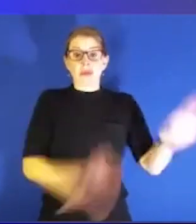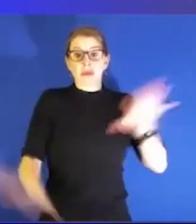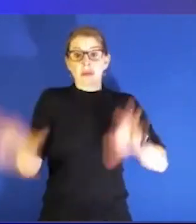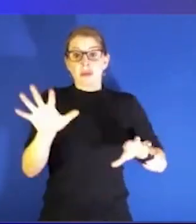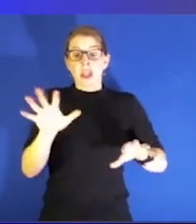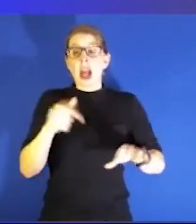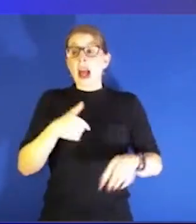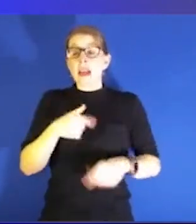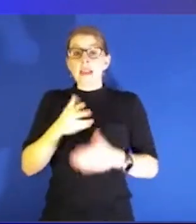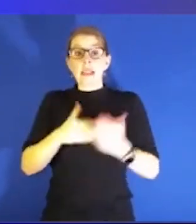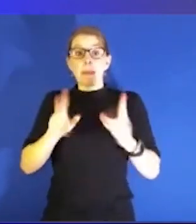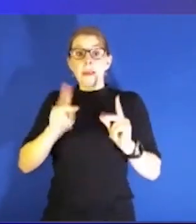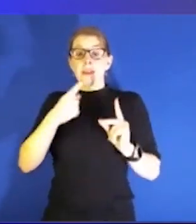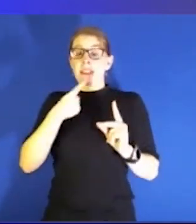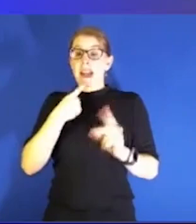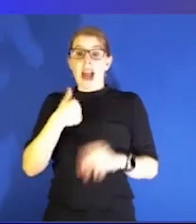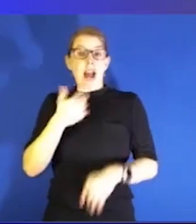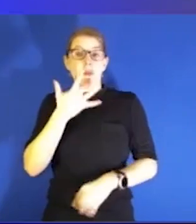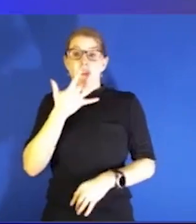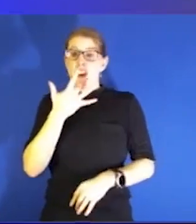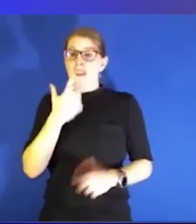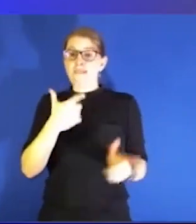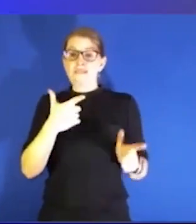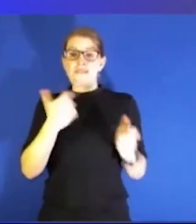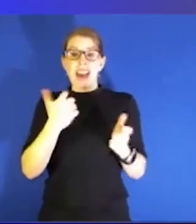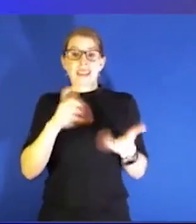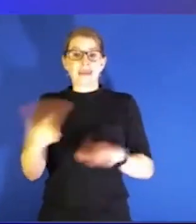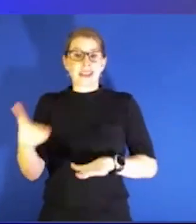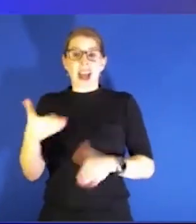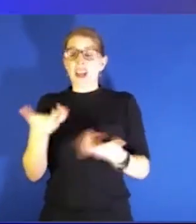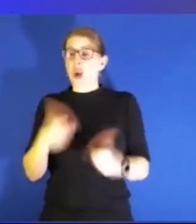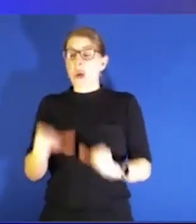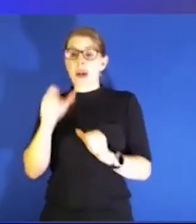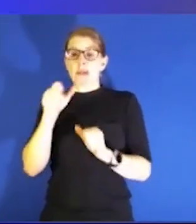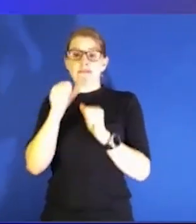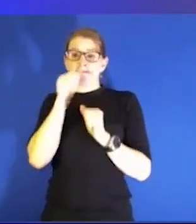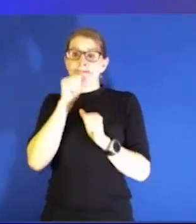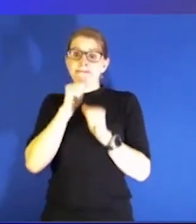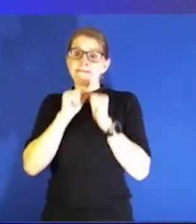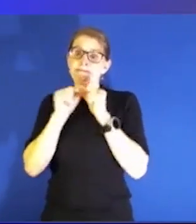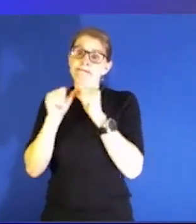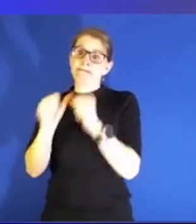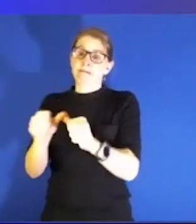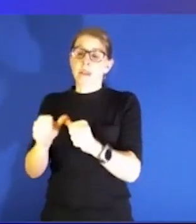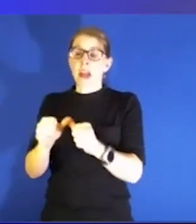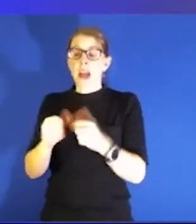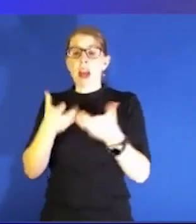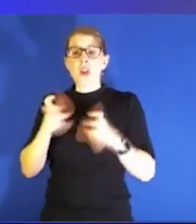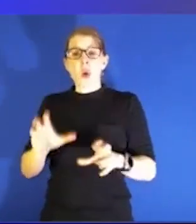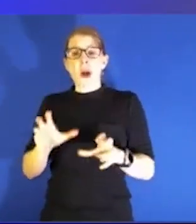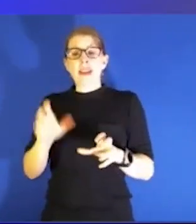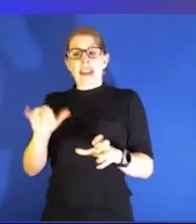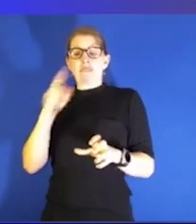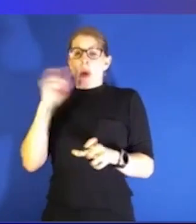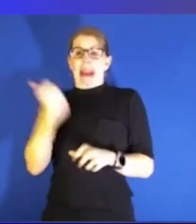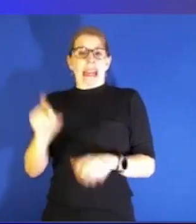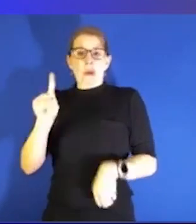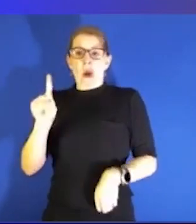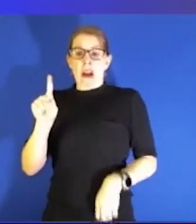I'd rather just have it be, you know, quick and done. I don't want a prolonged illness, or I don't wish that upon anybody. So it's really personal. It gets back